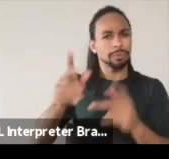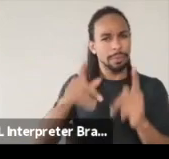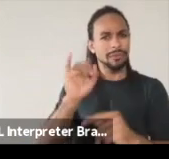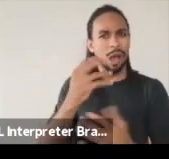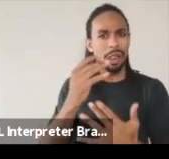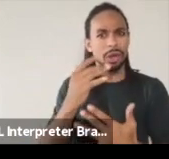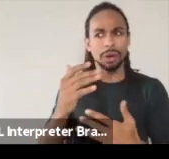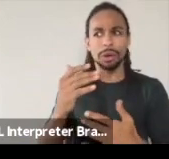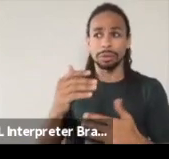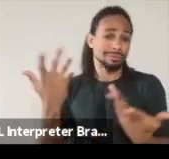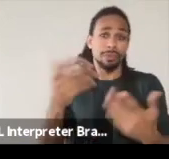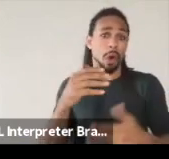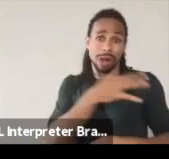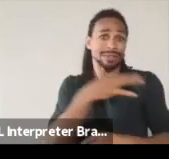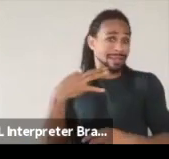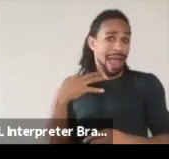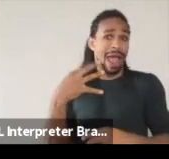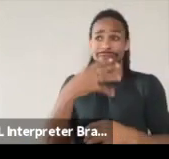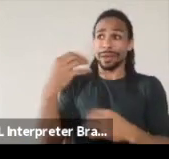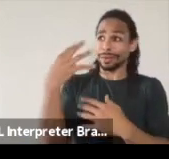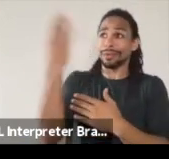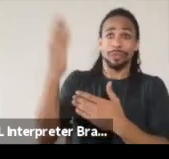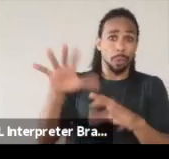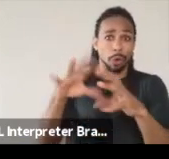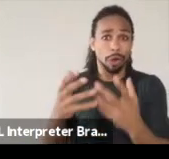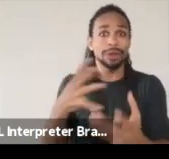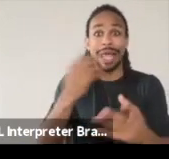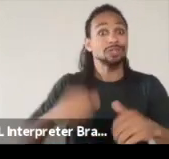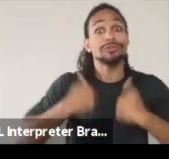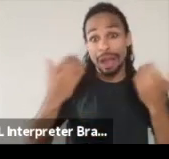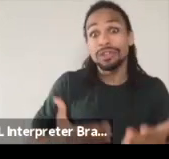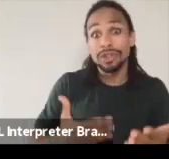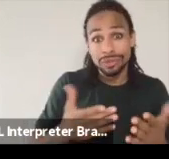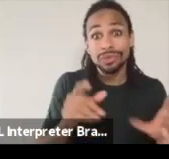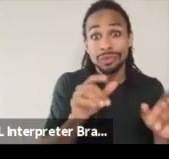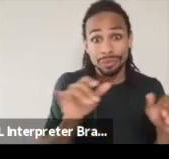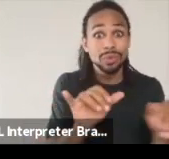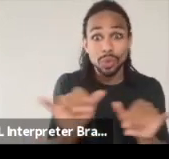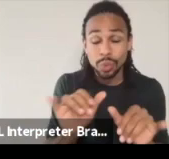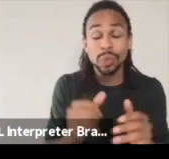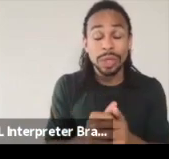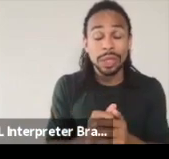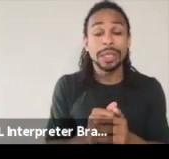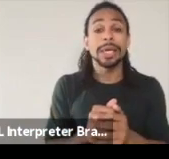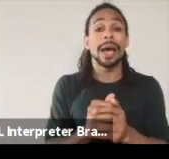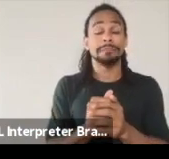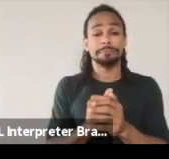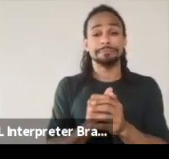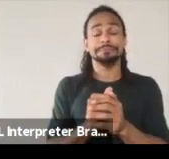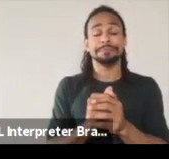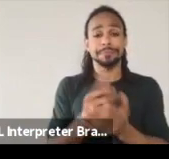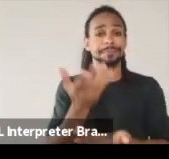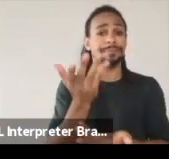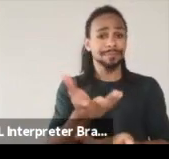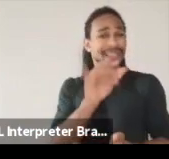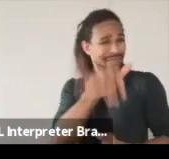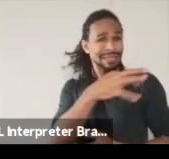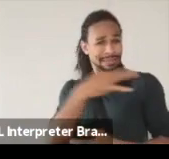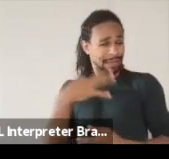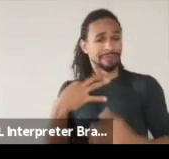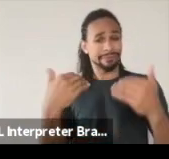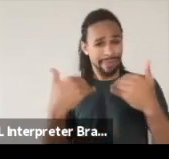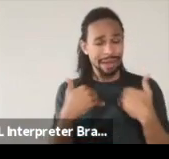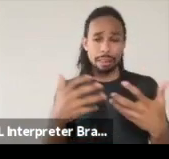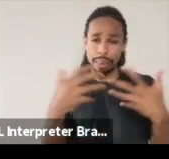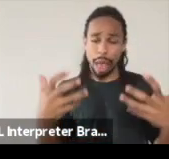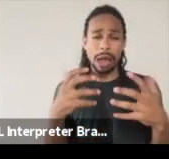staff, and certainly those of us who were survivors on staff. There was this underlying tension